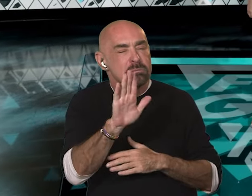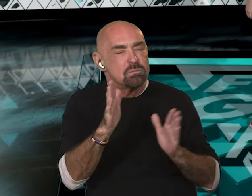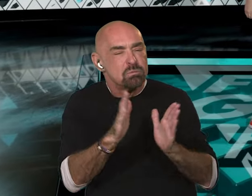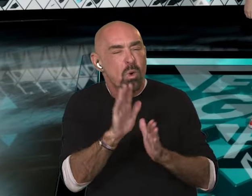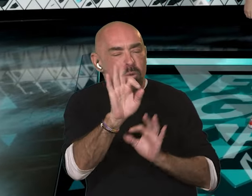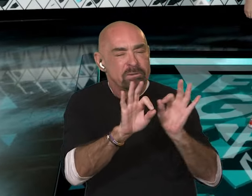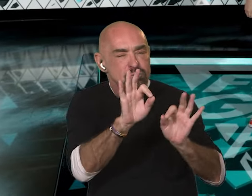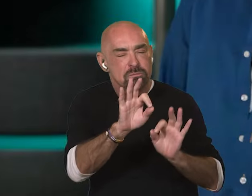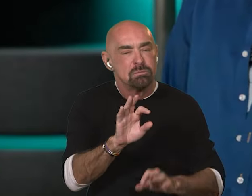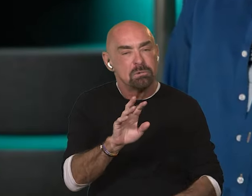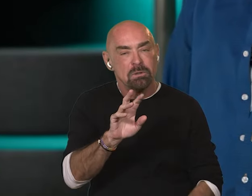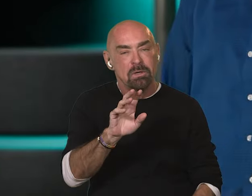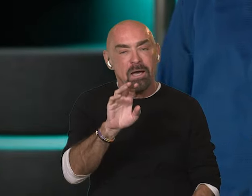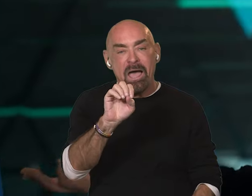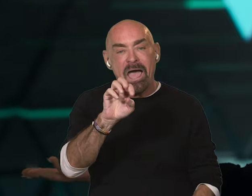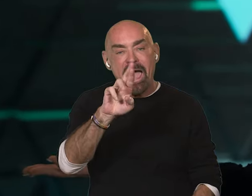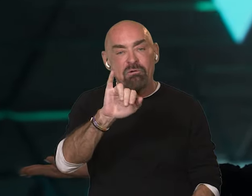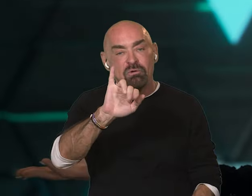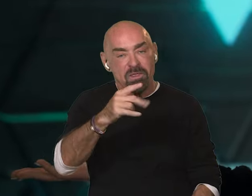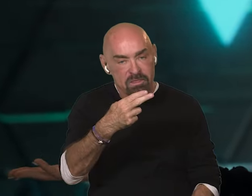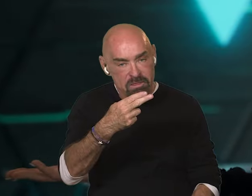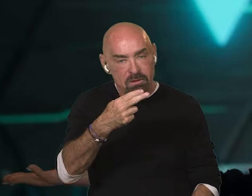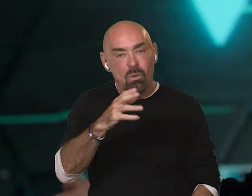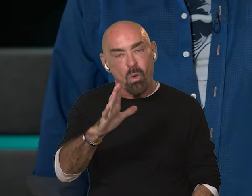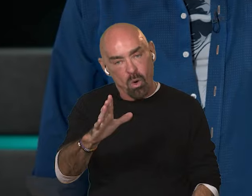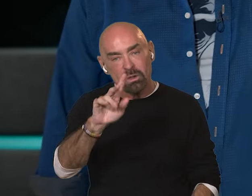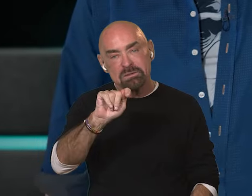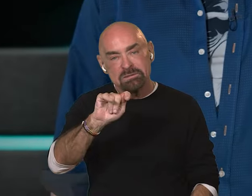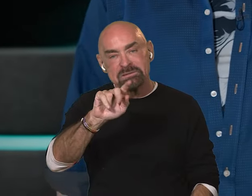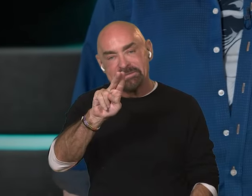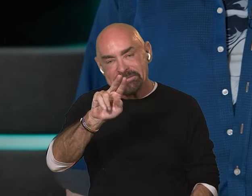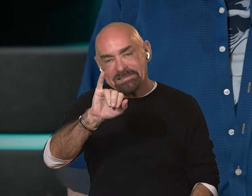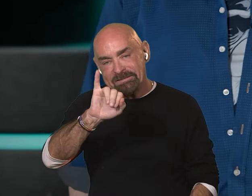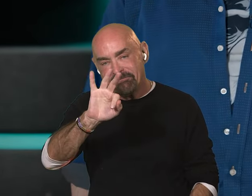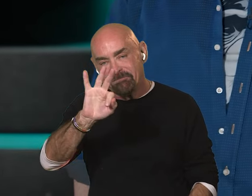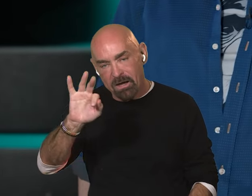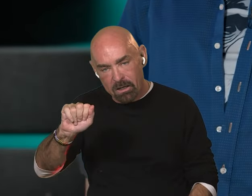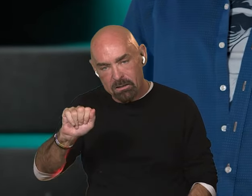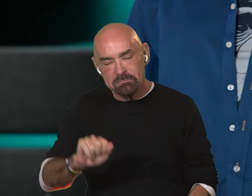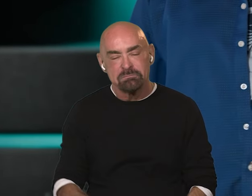question for you, Roger Clark. Aerith or Tifa?